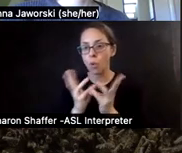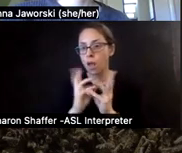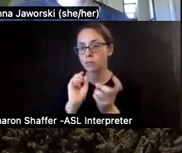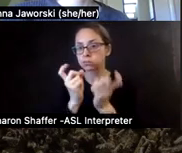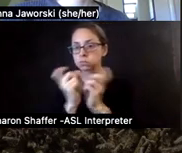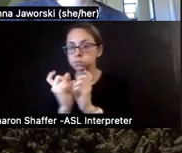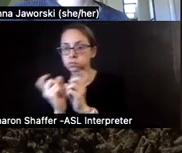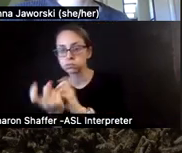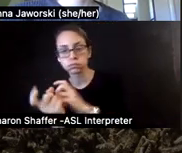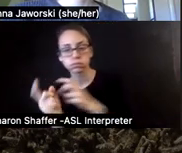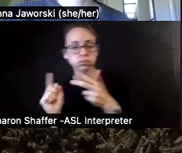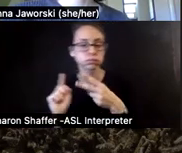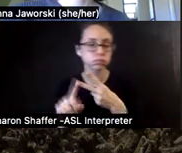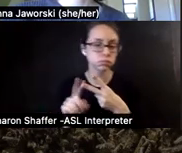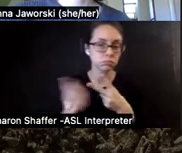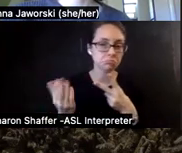anybody else?